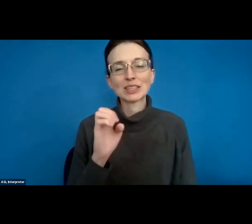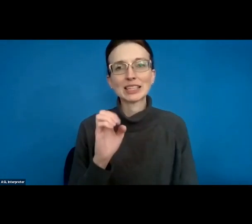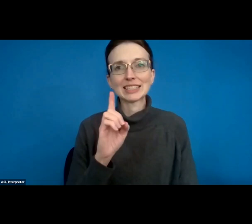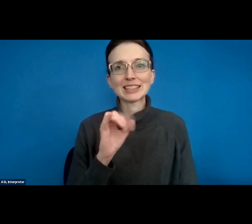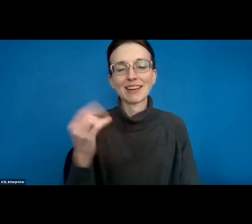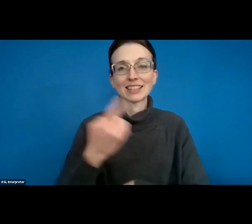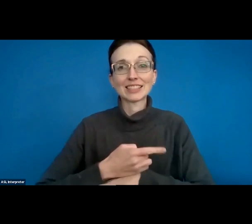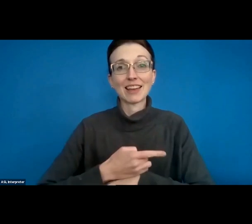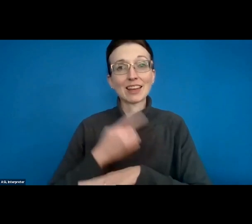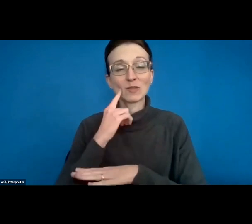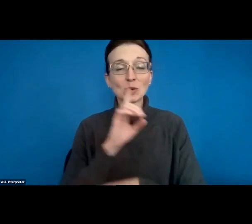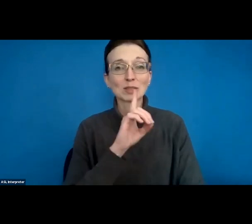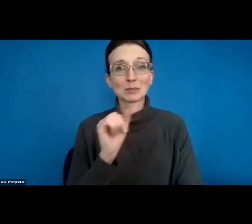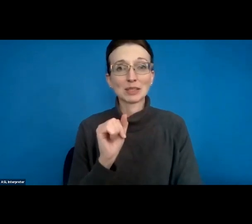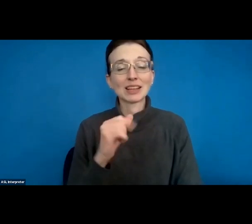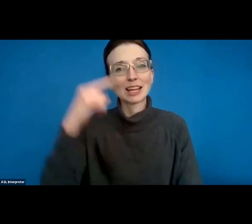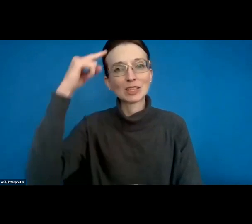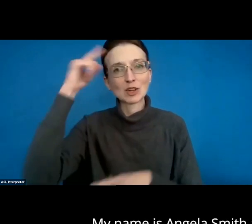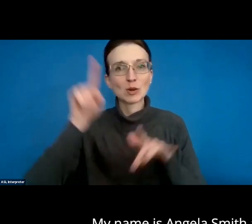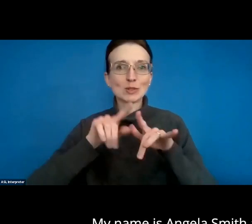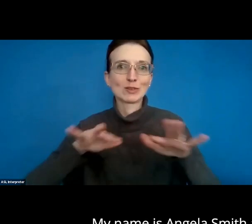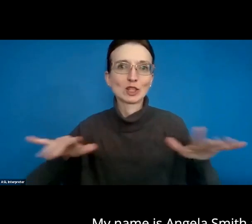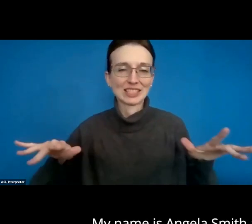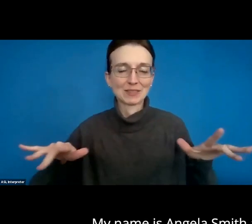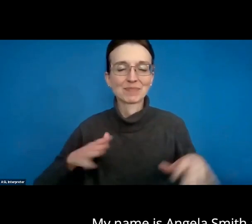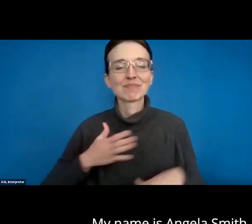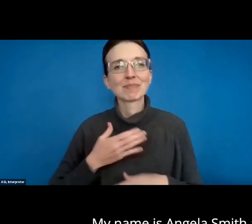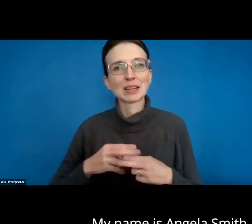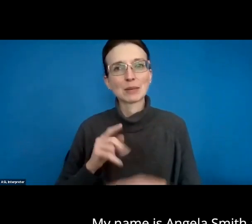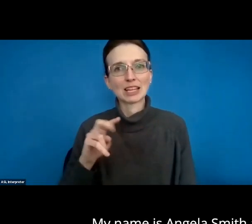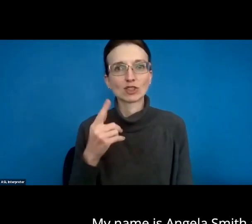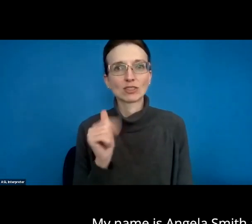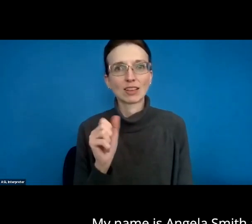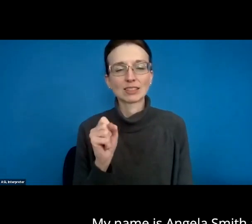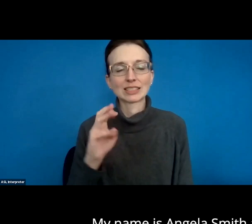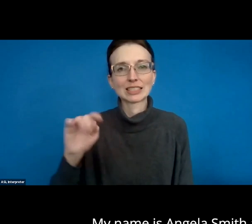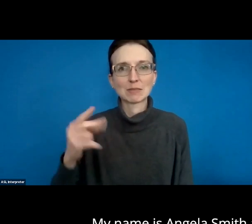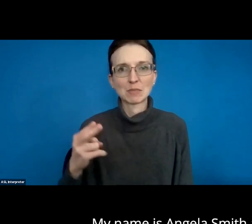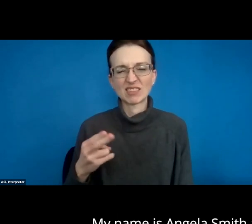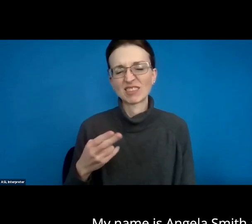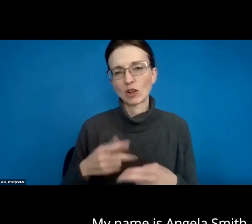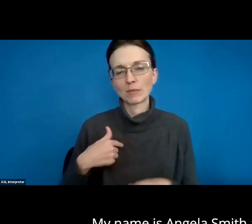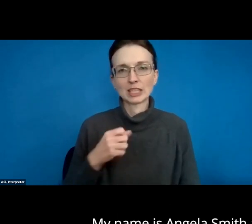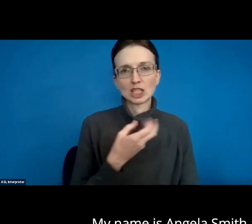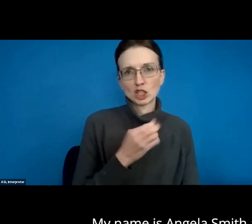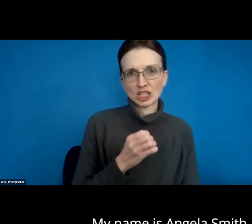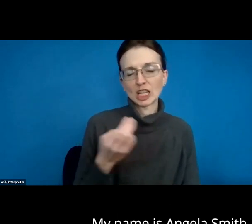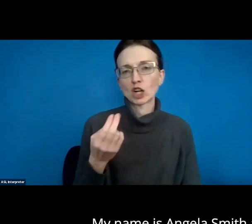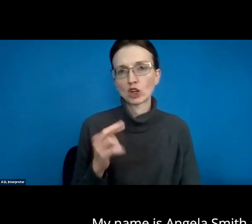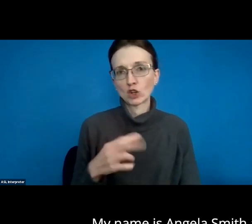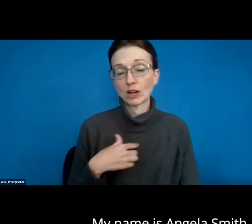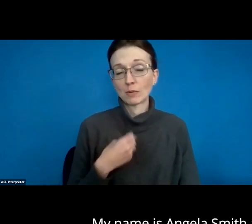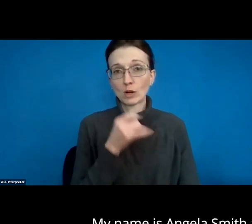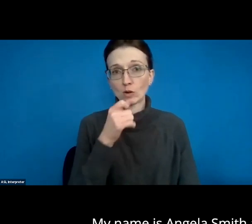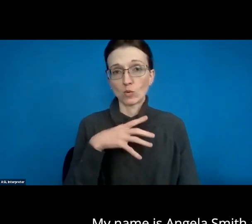of Disability and Neurodiversity. My name is Angela Smith and my pronouns are she, her. I'm a white woman